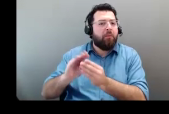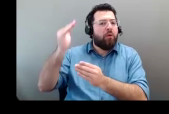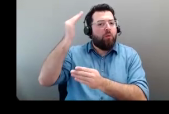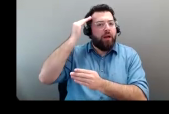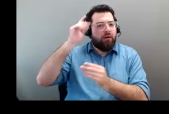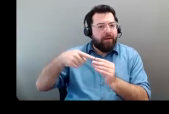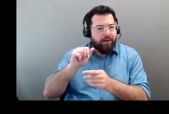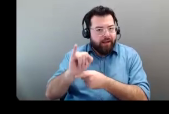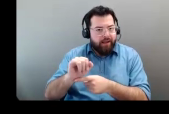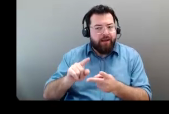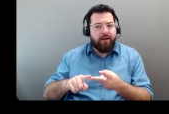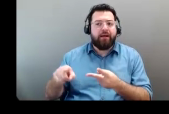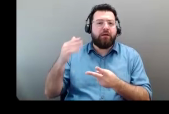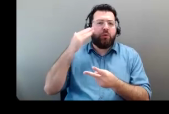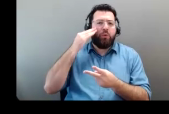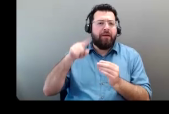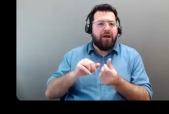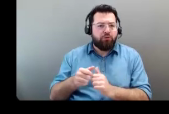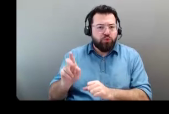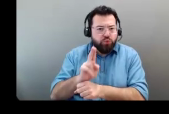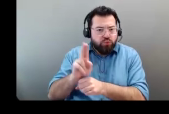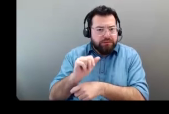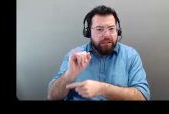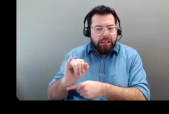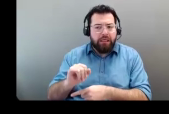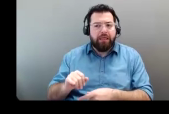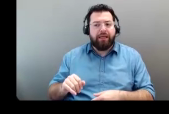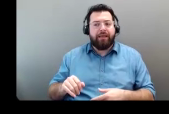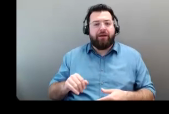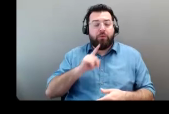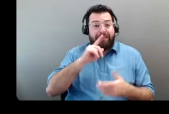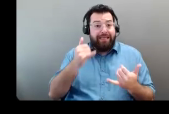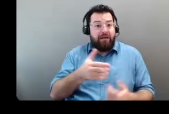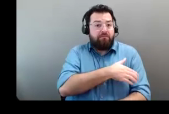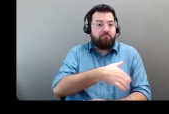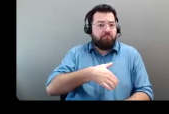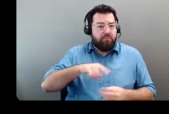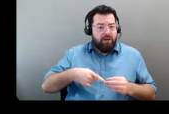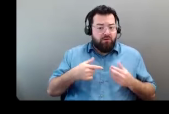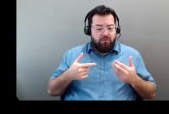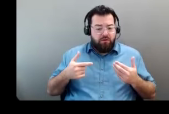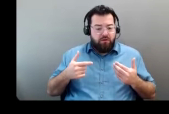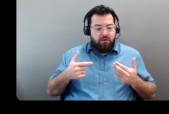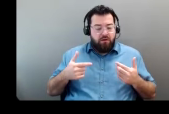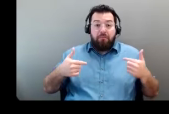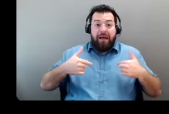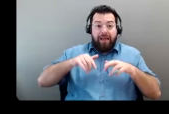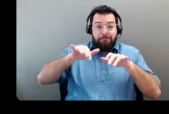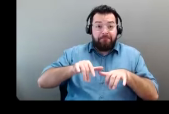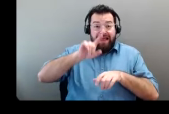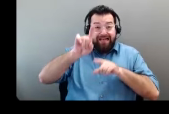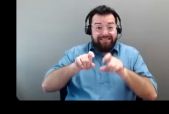it, there's a way to empower yourself to ask the right questions, right? And we'll talk more about that theme as we go